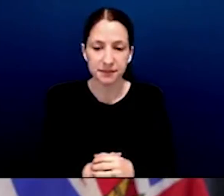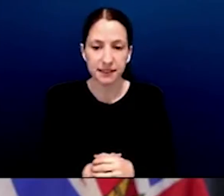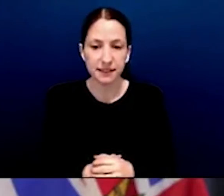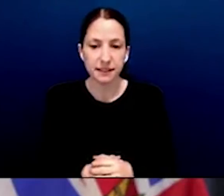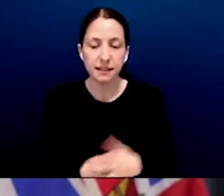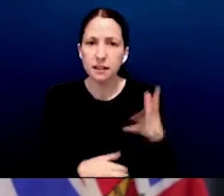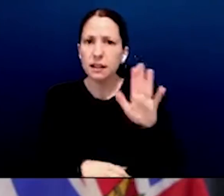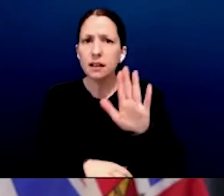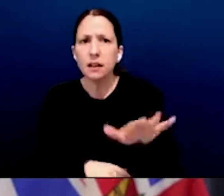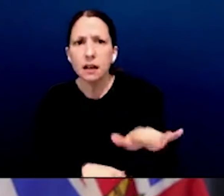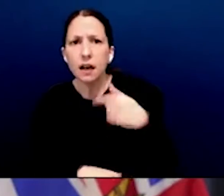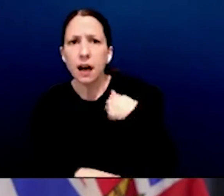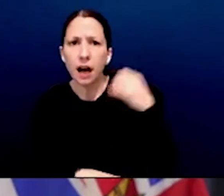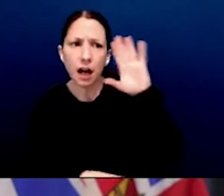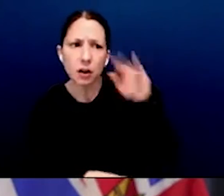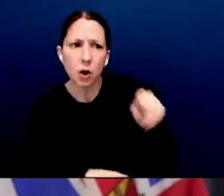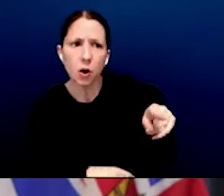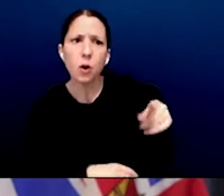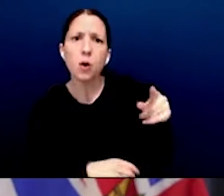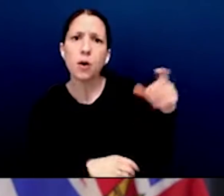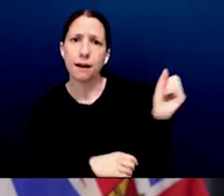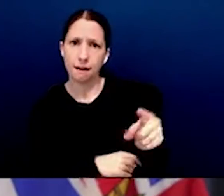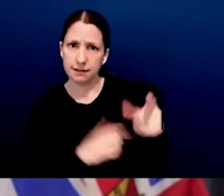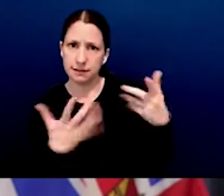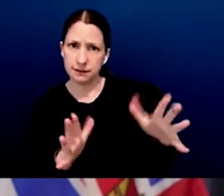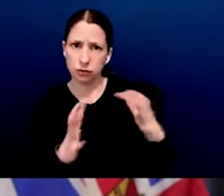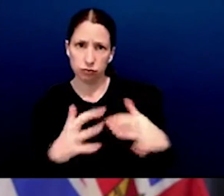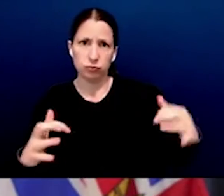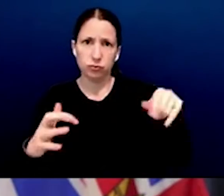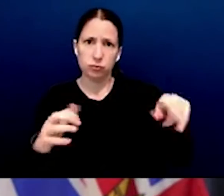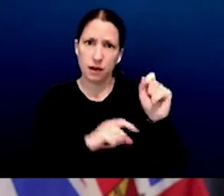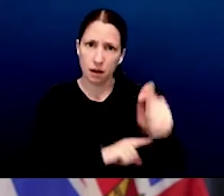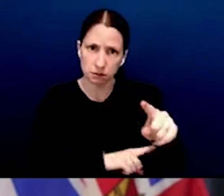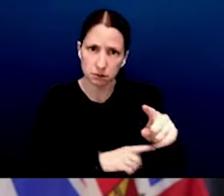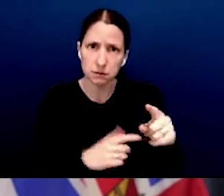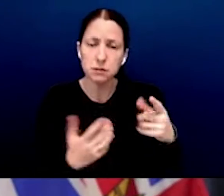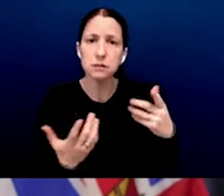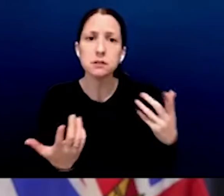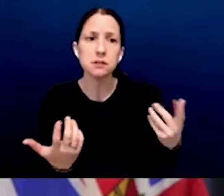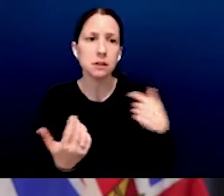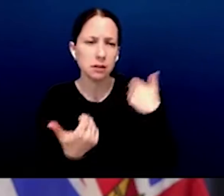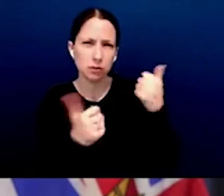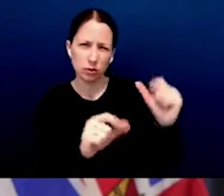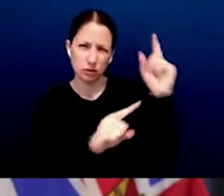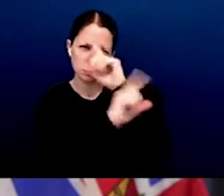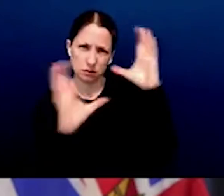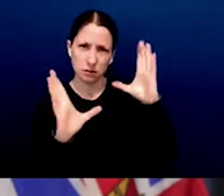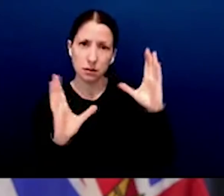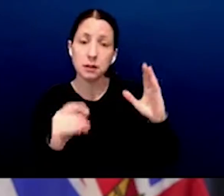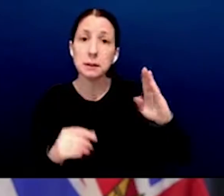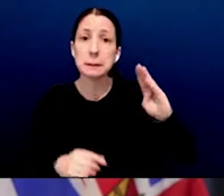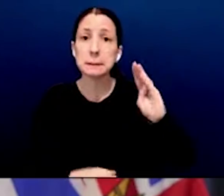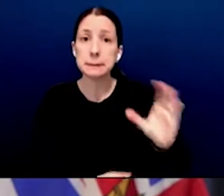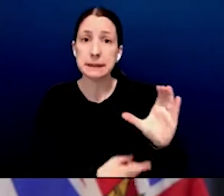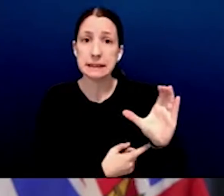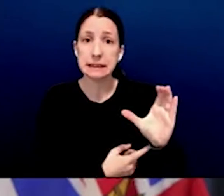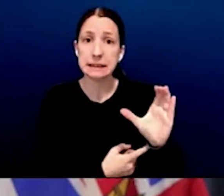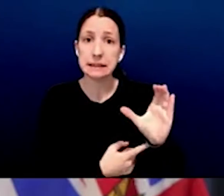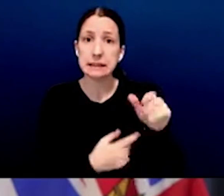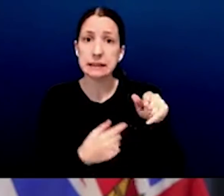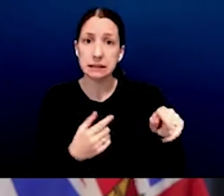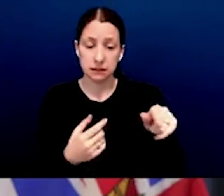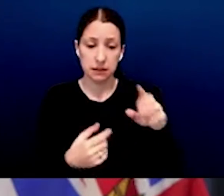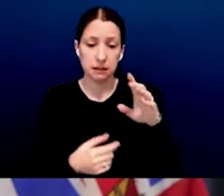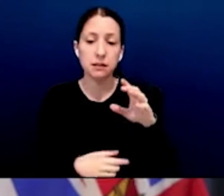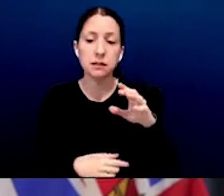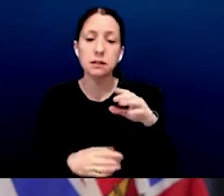Premier, I know you were asked about this in the House, and I'm just trying to understand what British Columbia did in terms of our vaccine